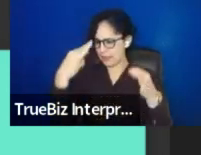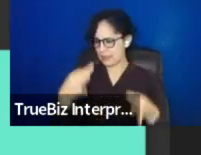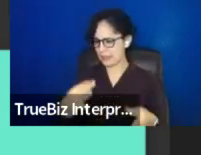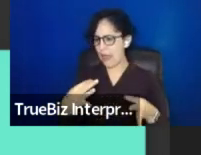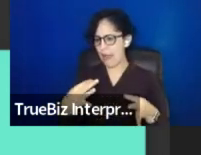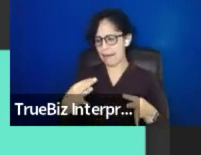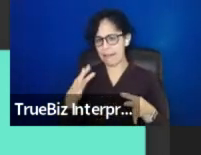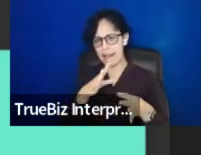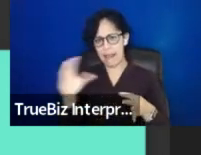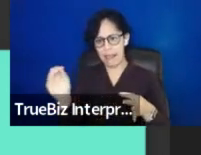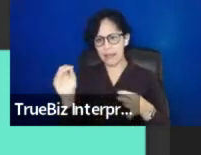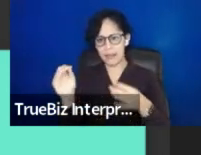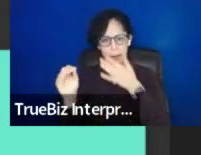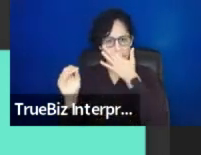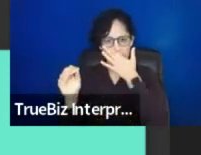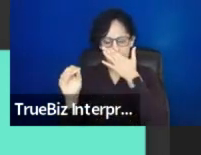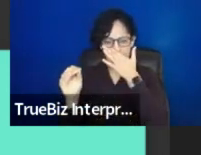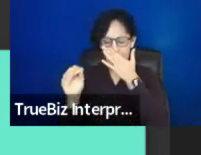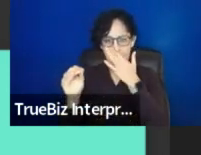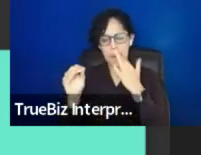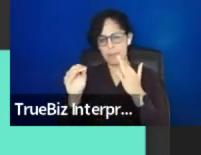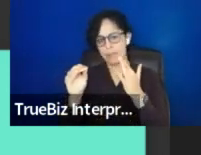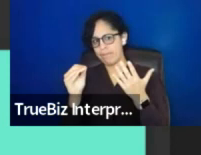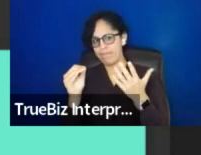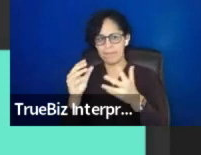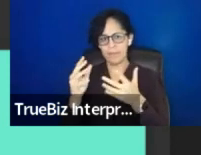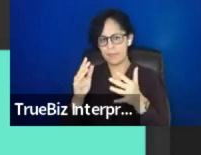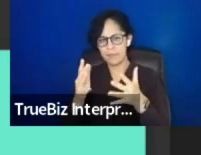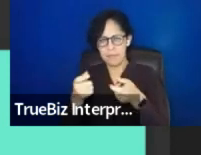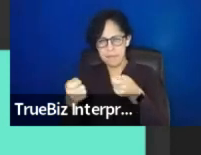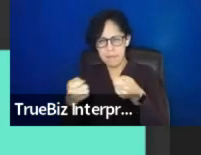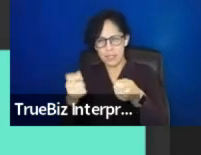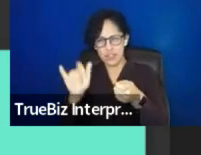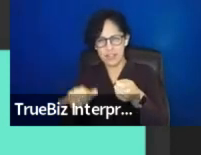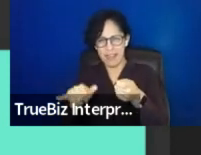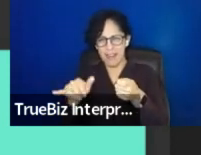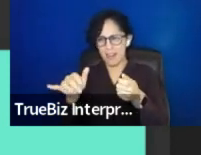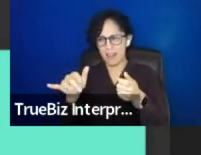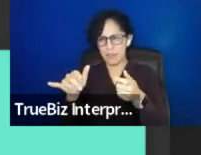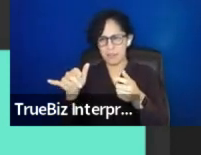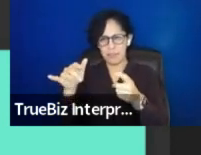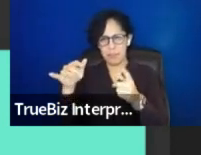stem that wave, that perceived wave of need?